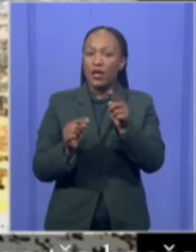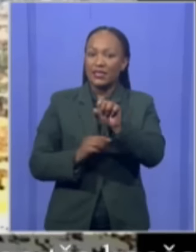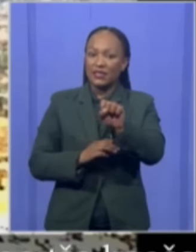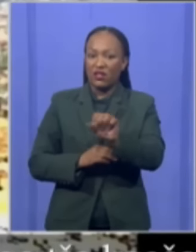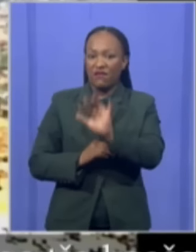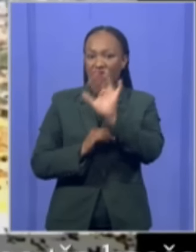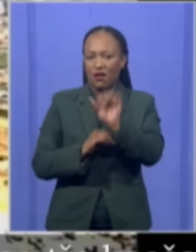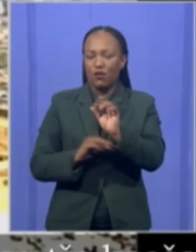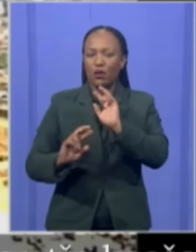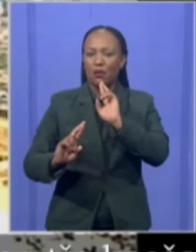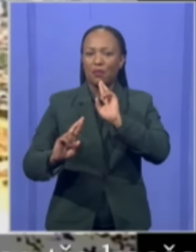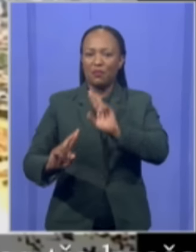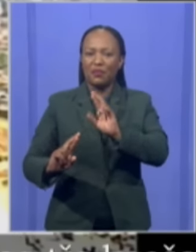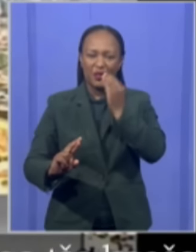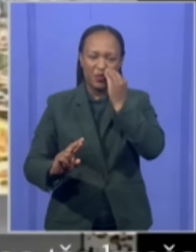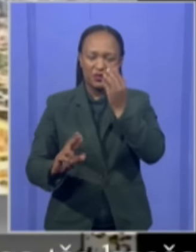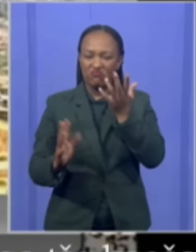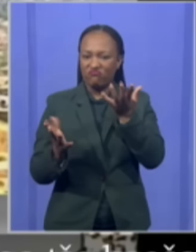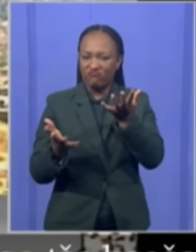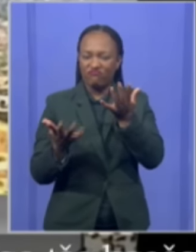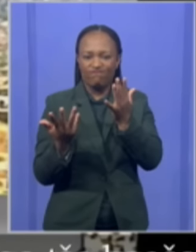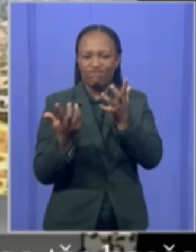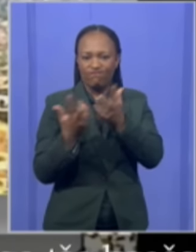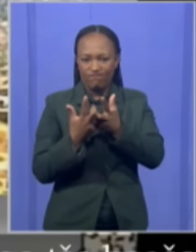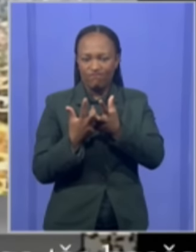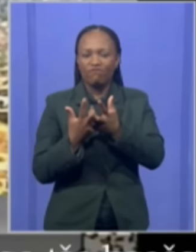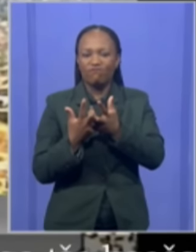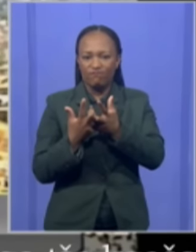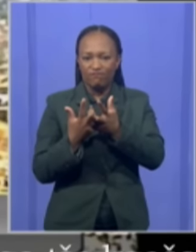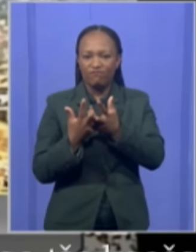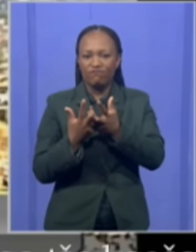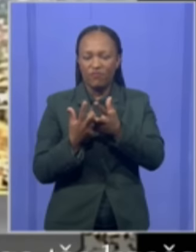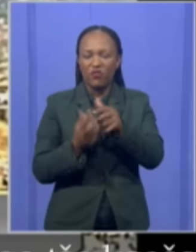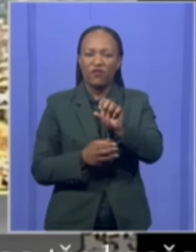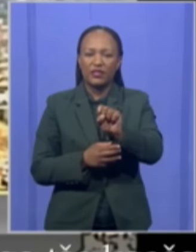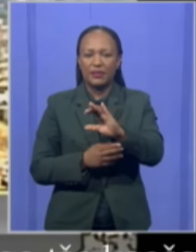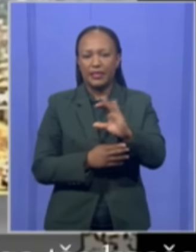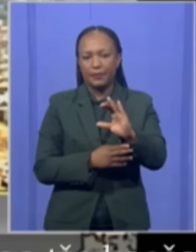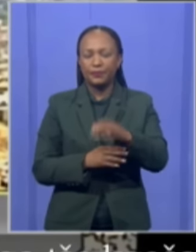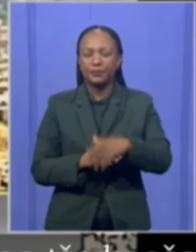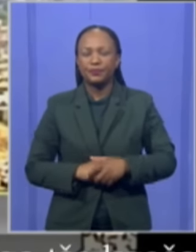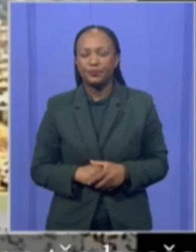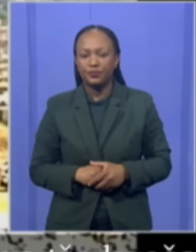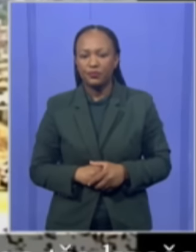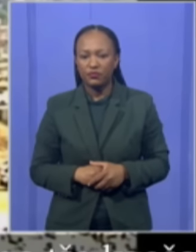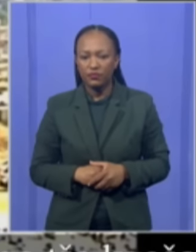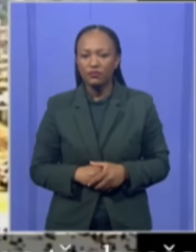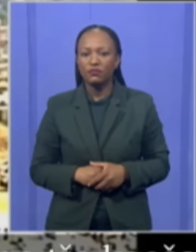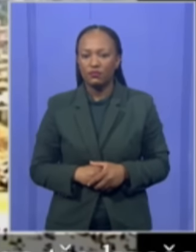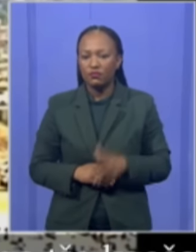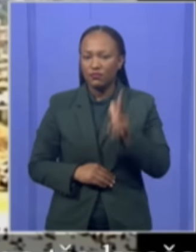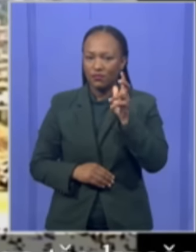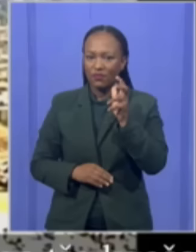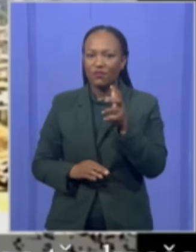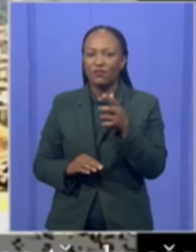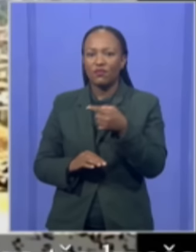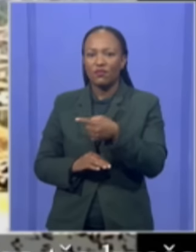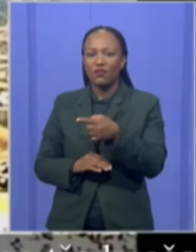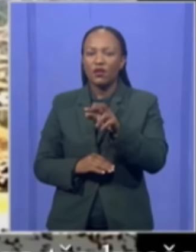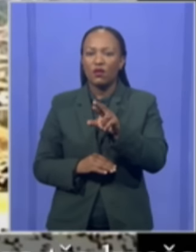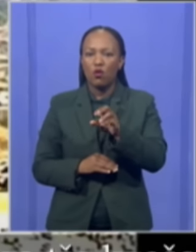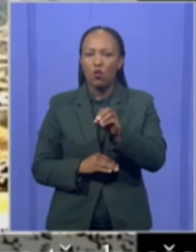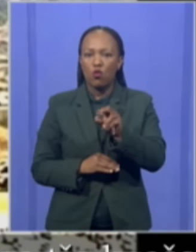ka ge re be re swanetše ile rena le kgotla kgašo la Afrika Borwa. Diakogala e re ke tleng go lena Roni Matlala